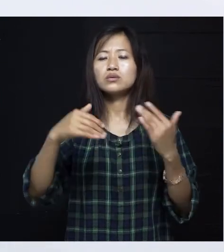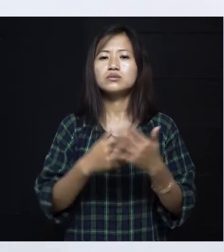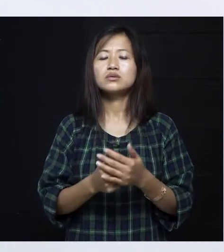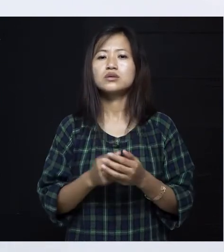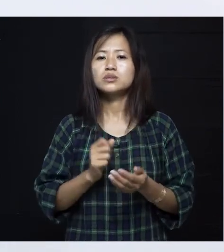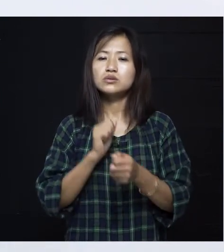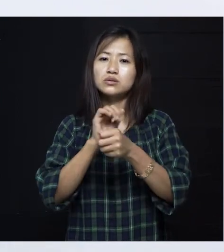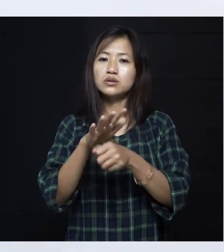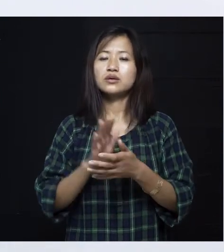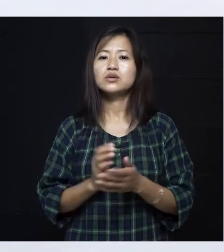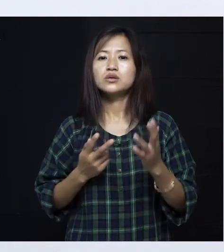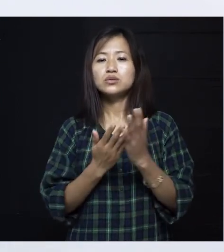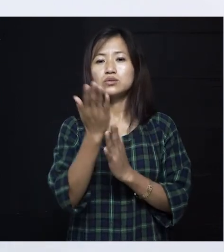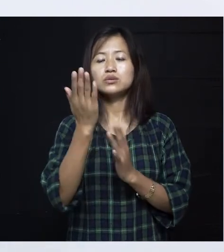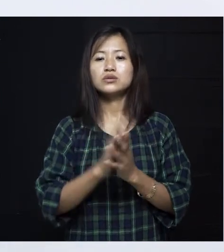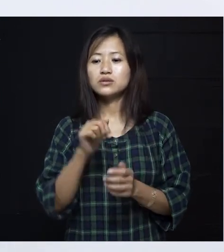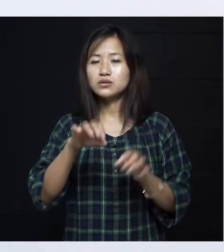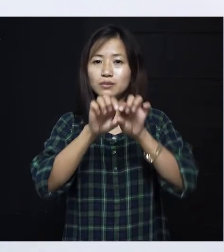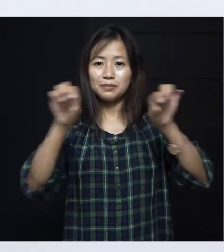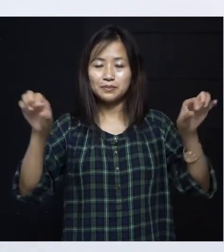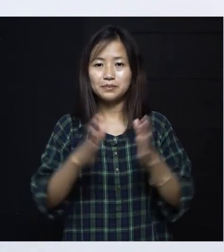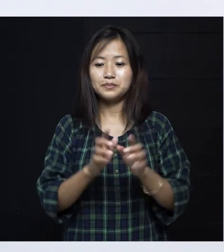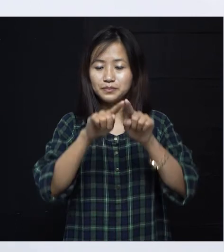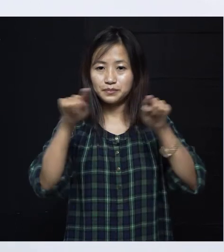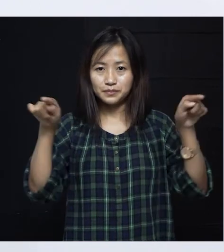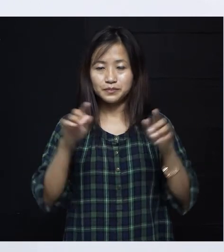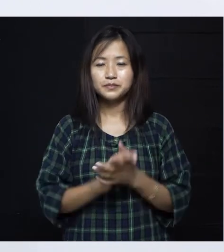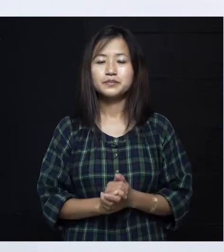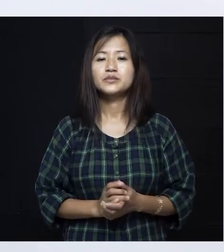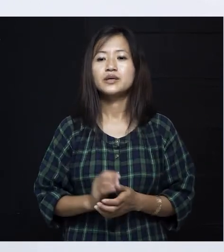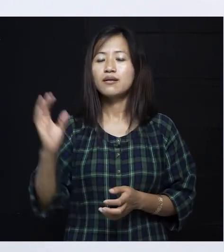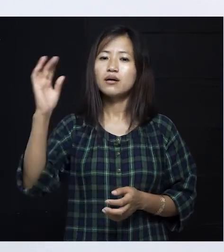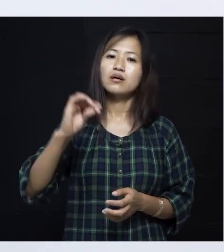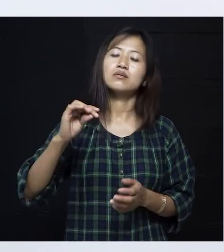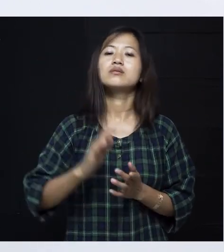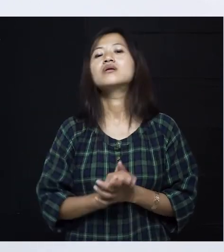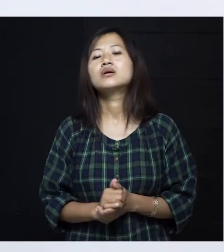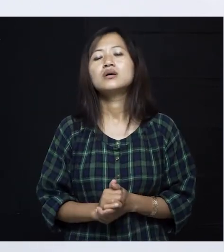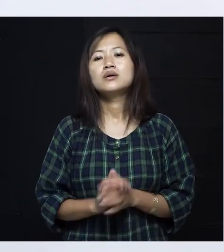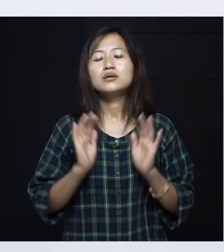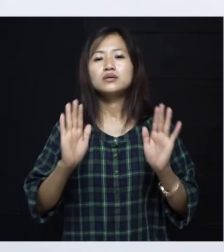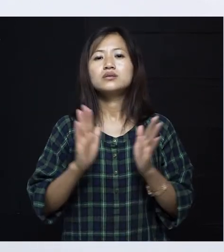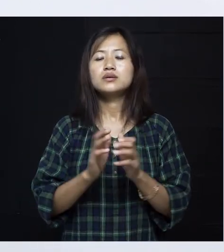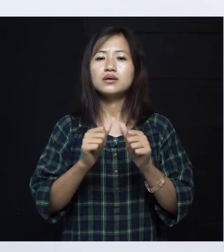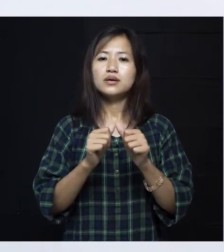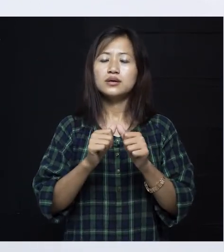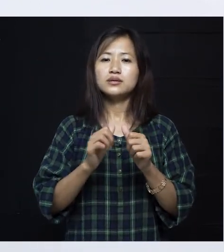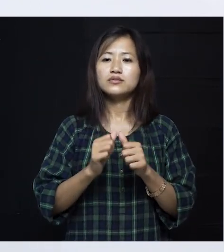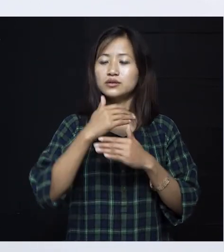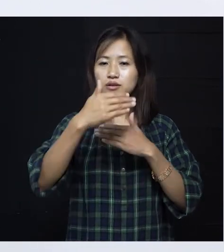being transported through this pipeline. Okay, but they, again, this pipeline also, it has its advantages